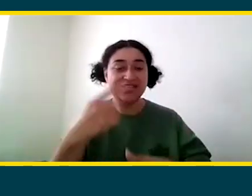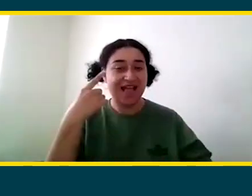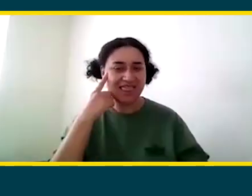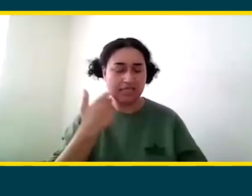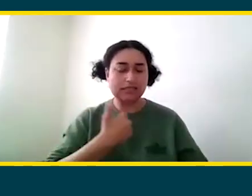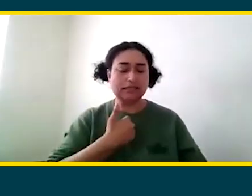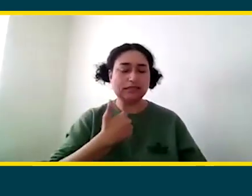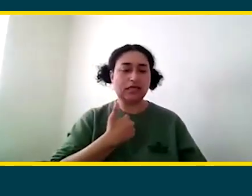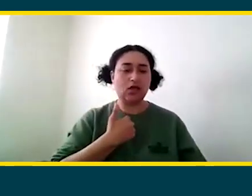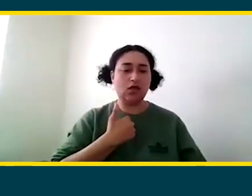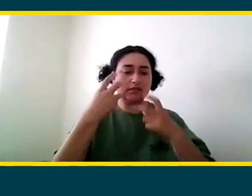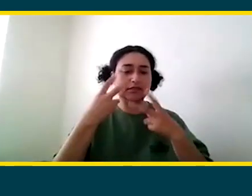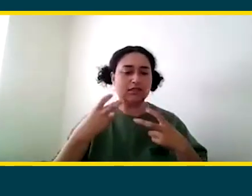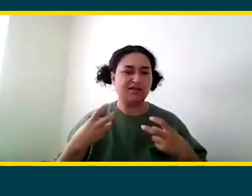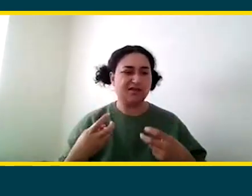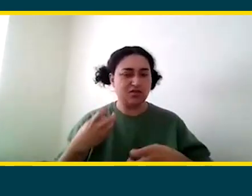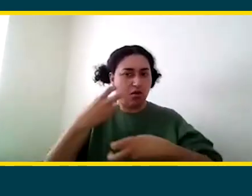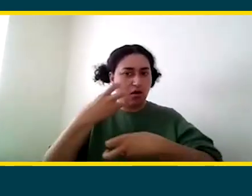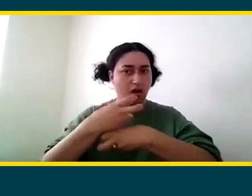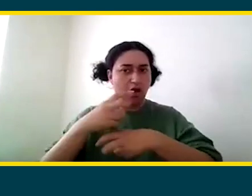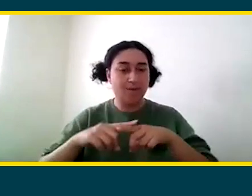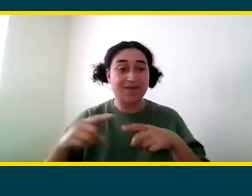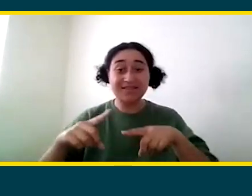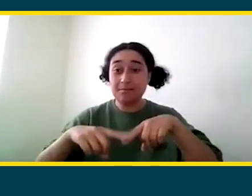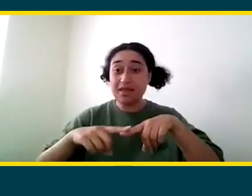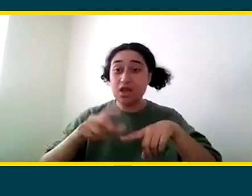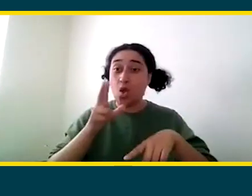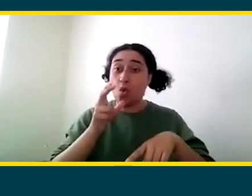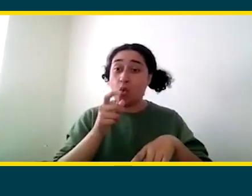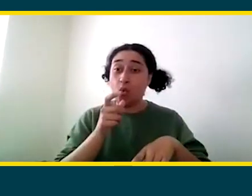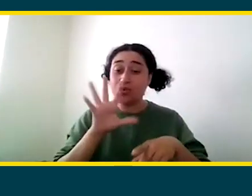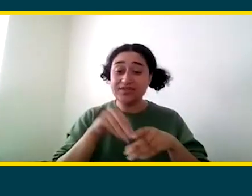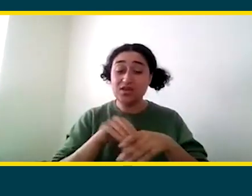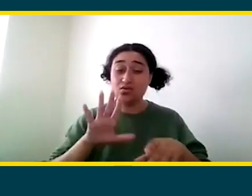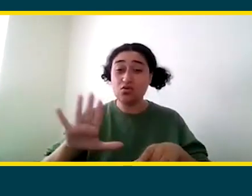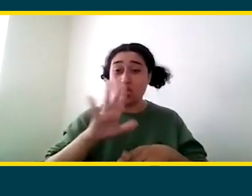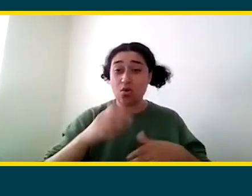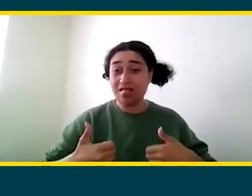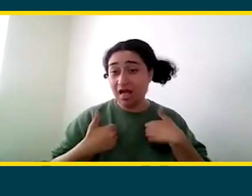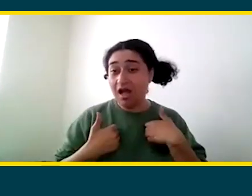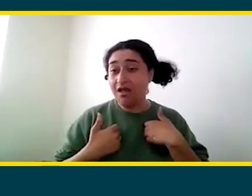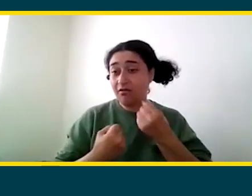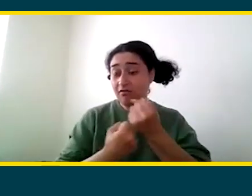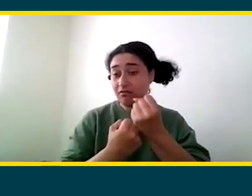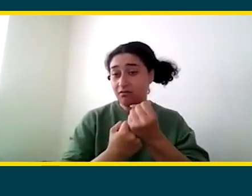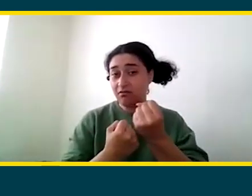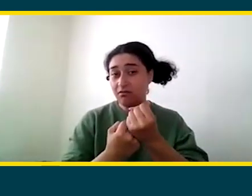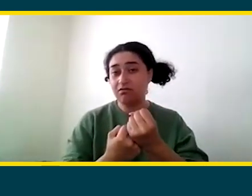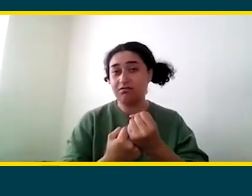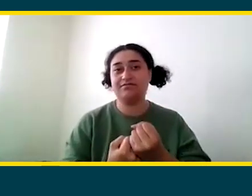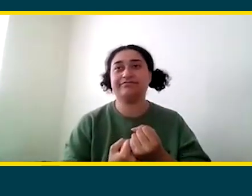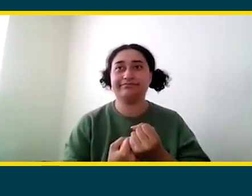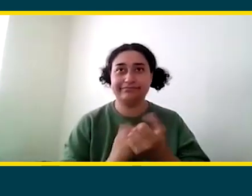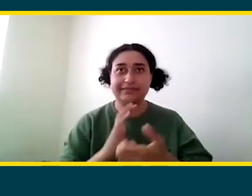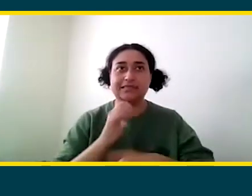definitely difficult, but depending on who's in your life, and I think, kind of creating